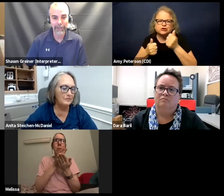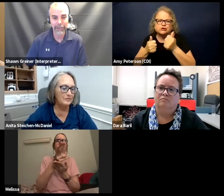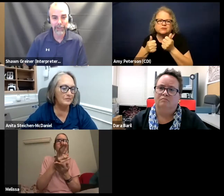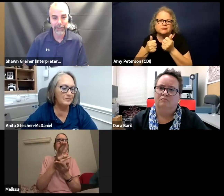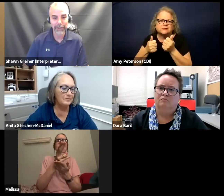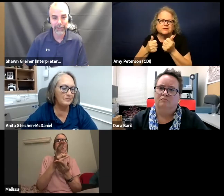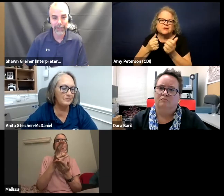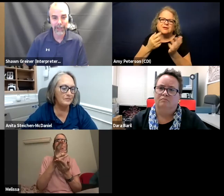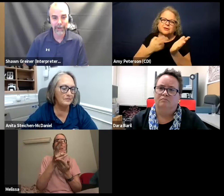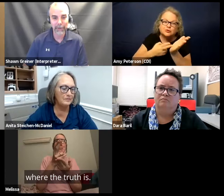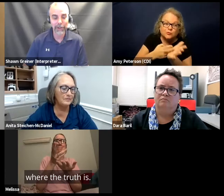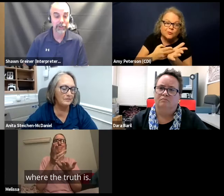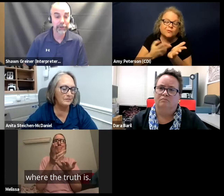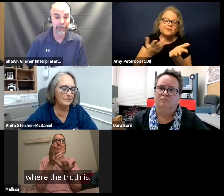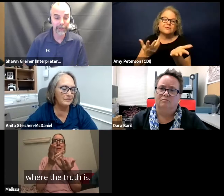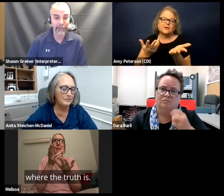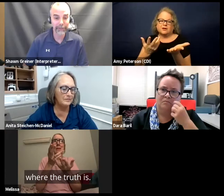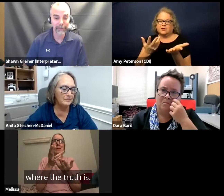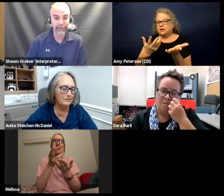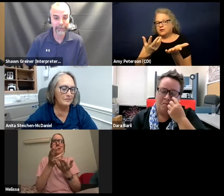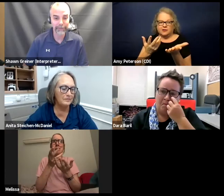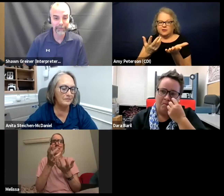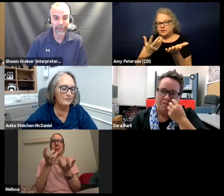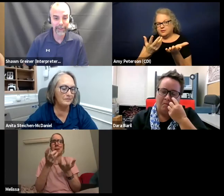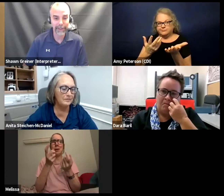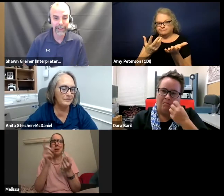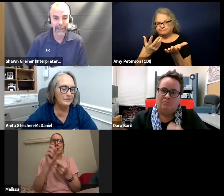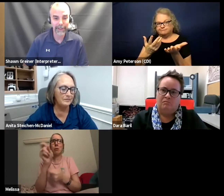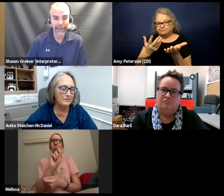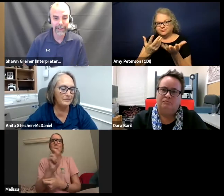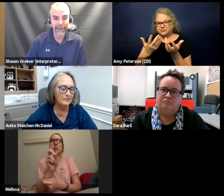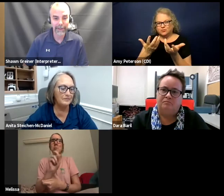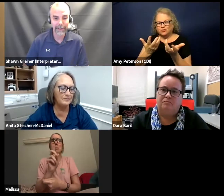where the truth is.